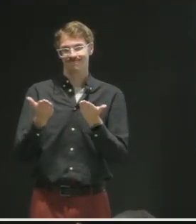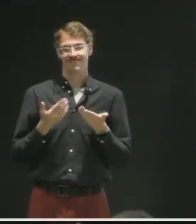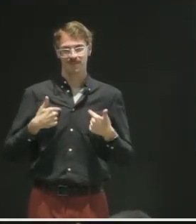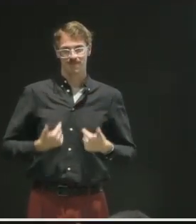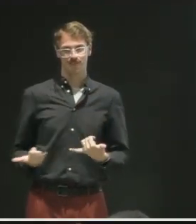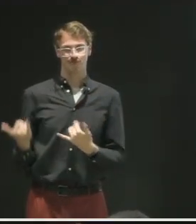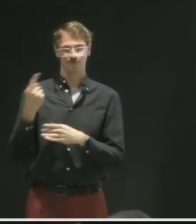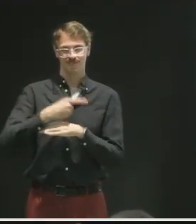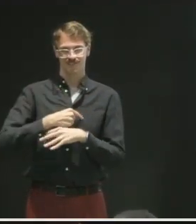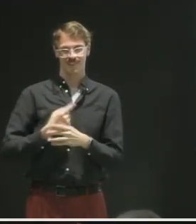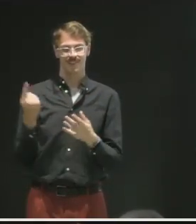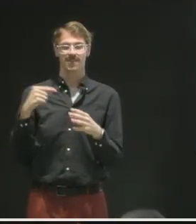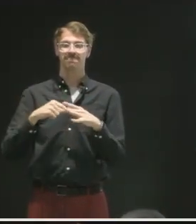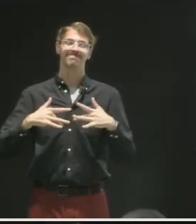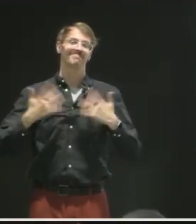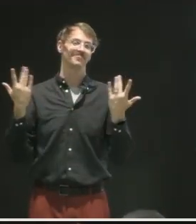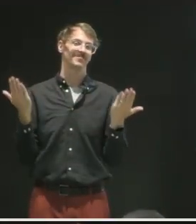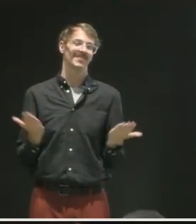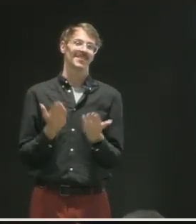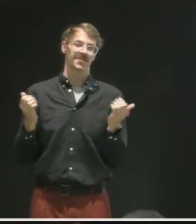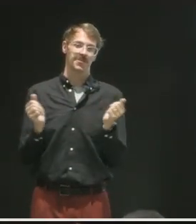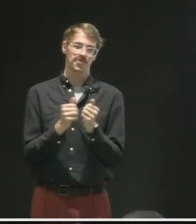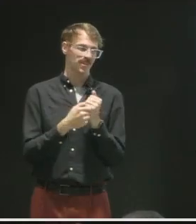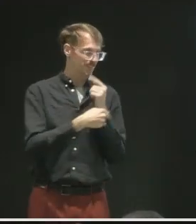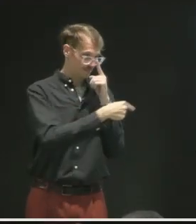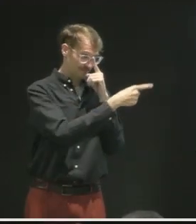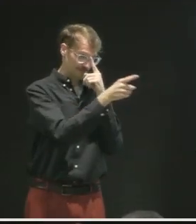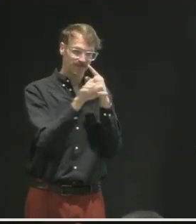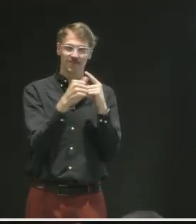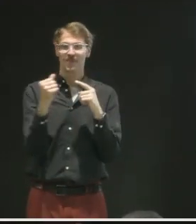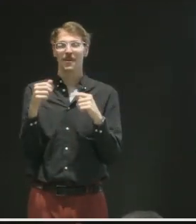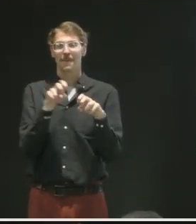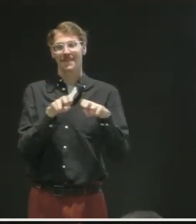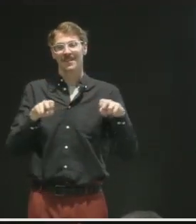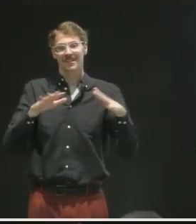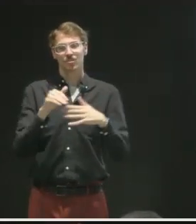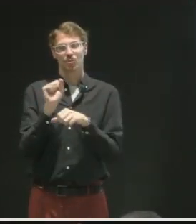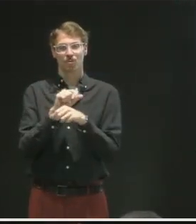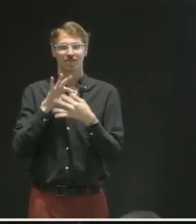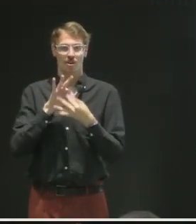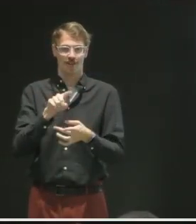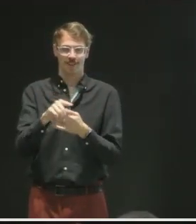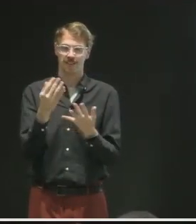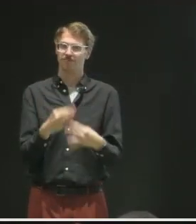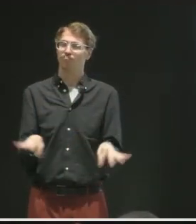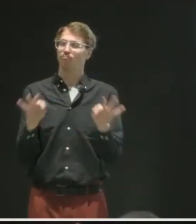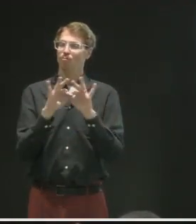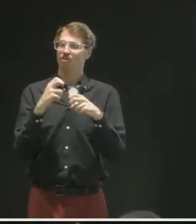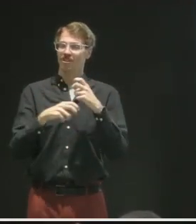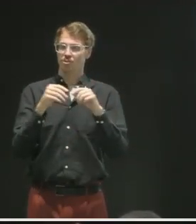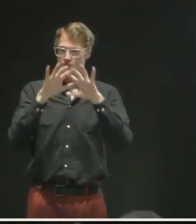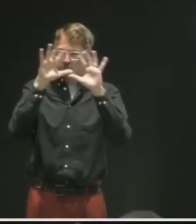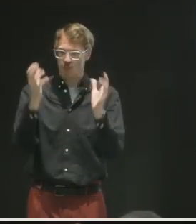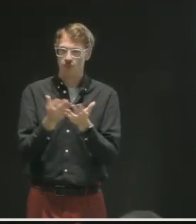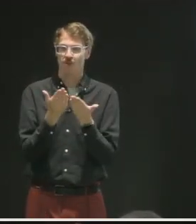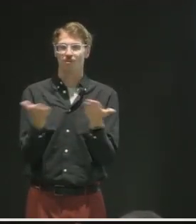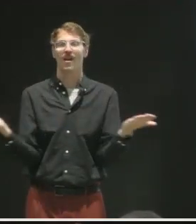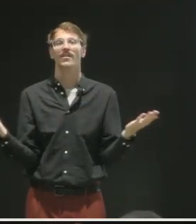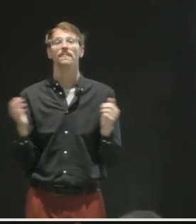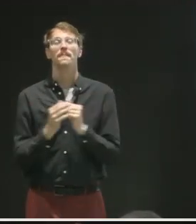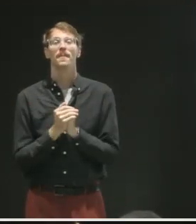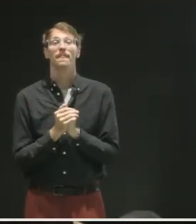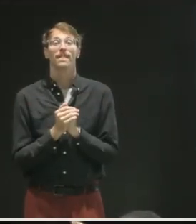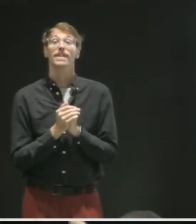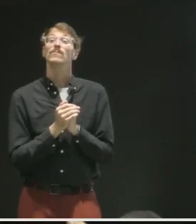very thrilled to be here with the panelists who work on this critical issue all around the world. So for this question,